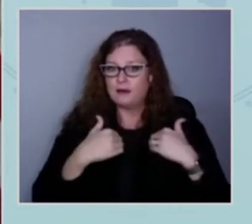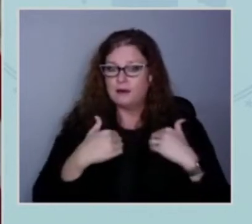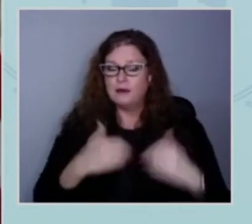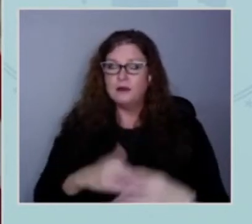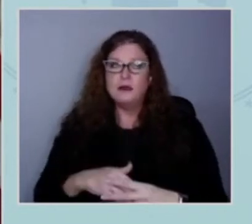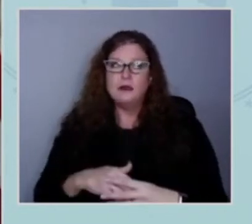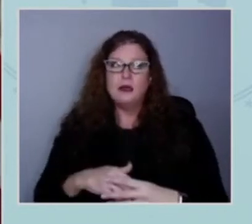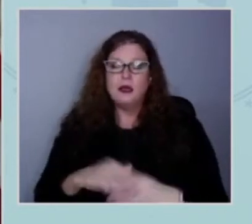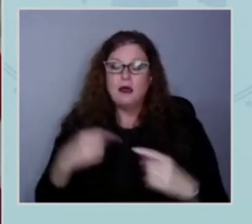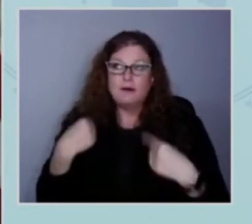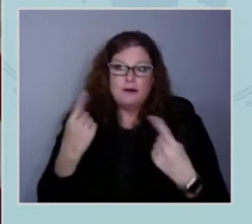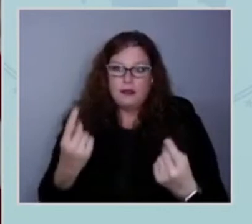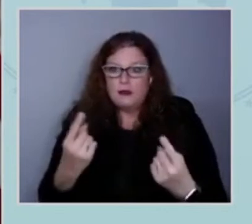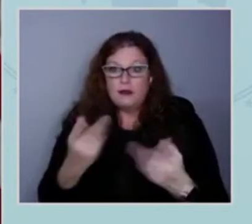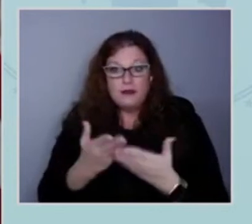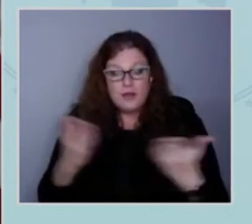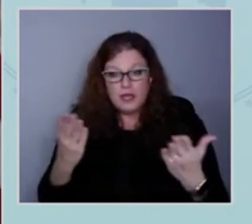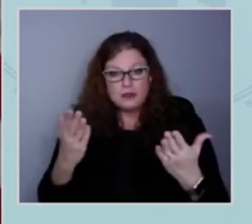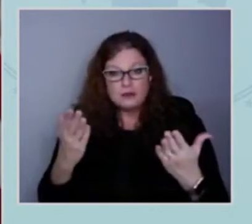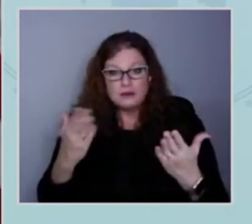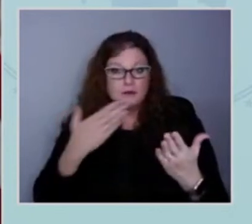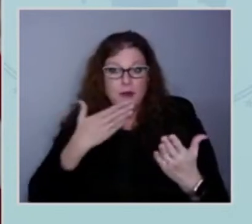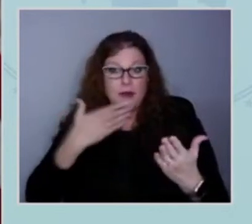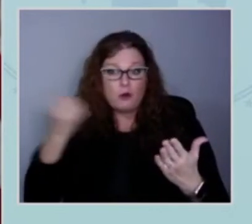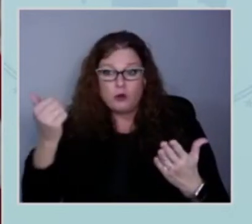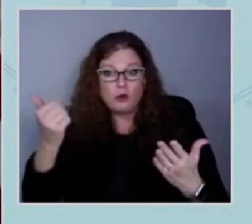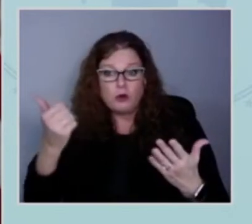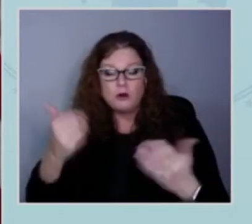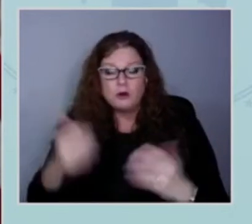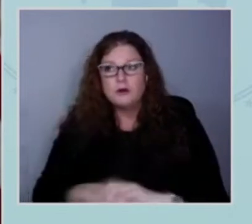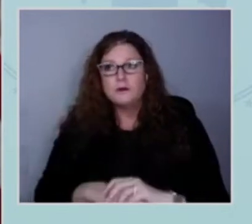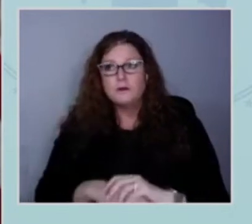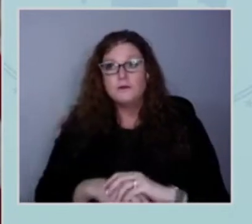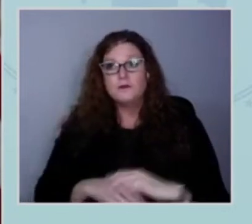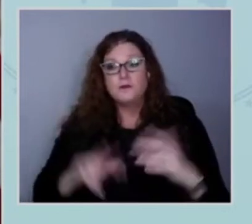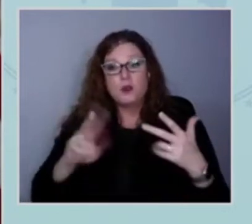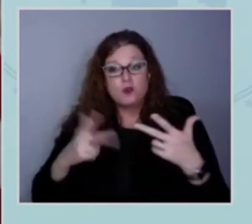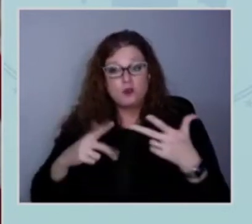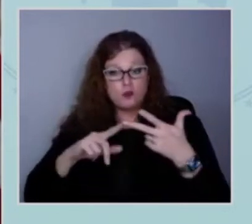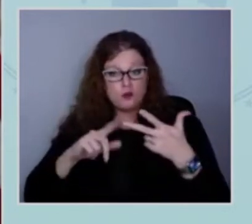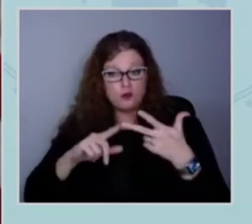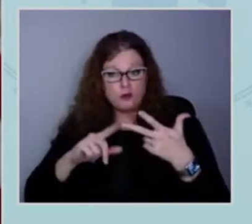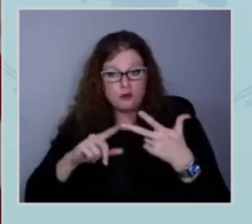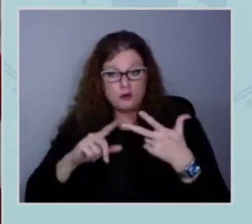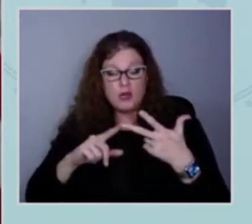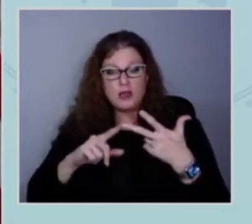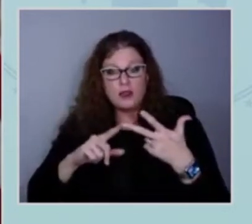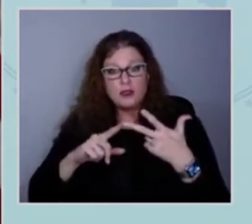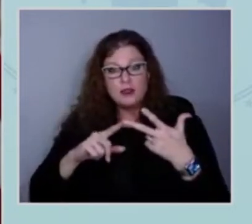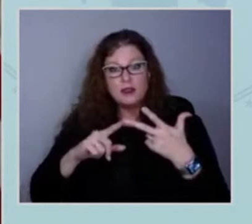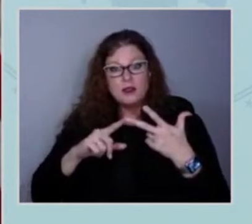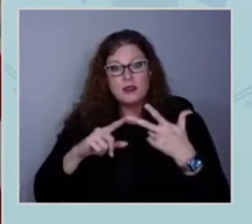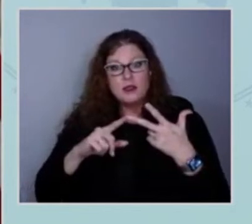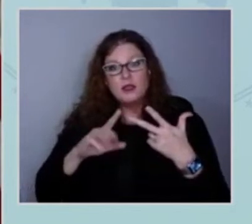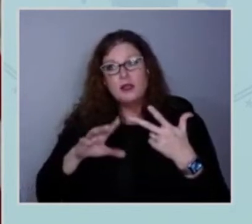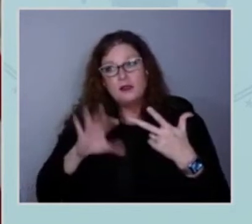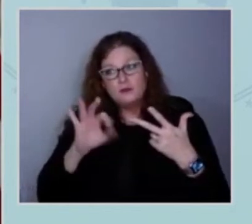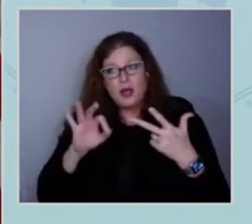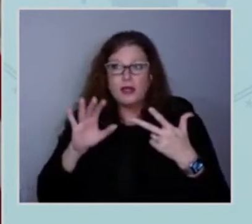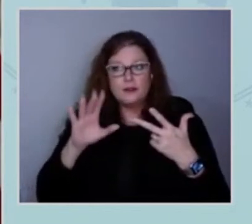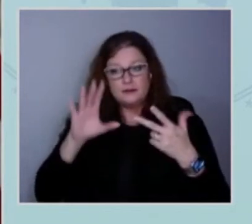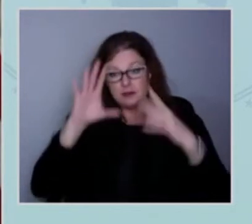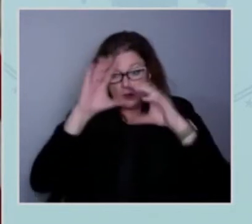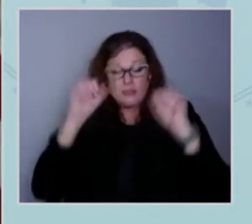insurance policy they had, and until things got better.